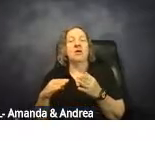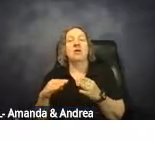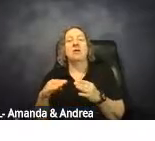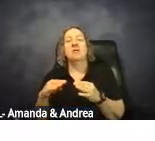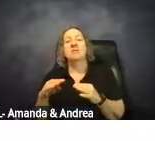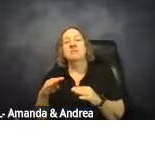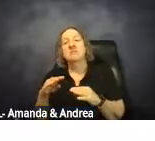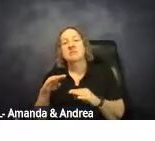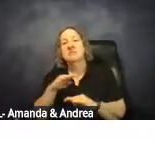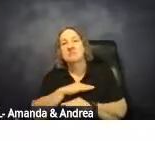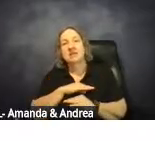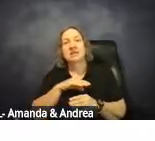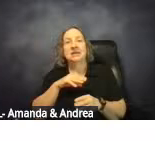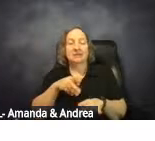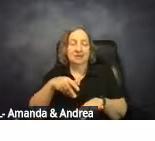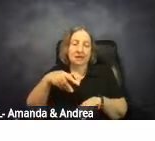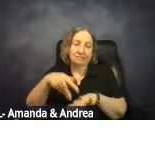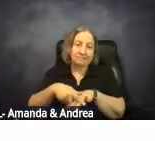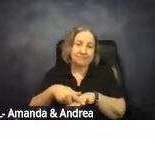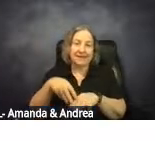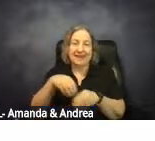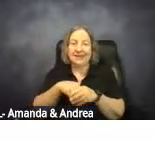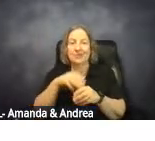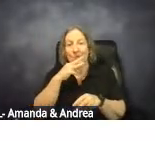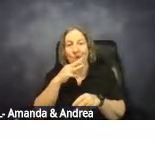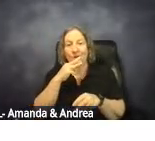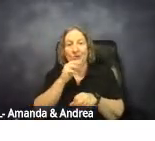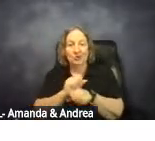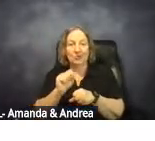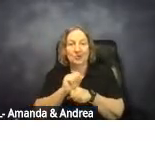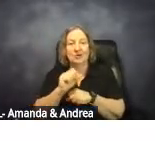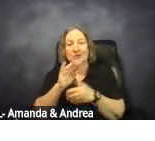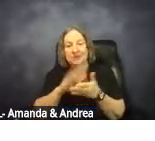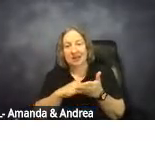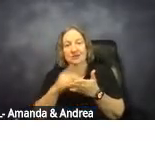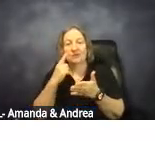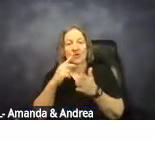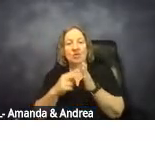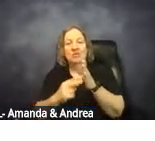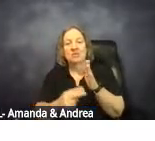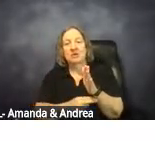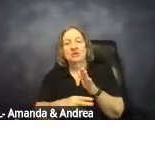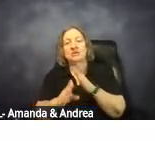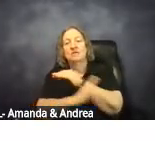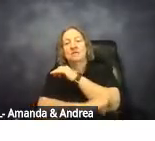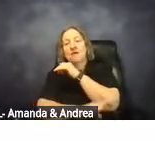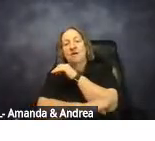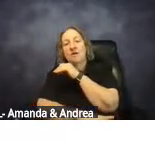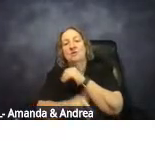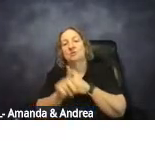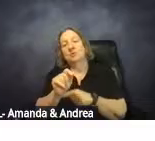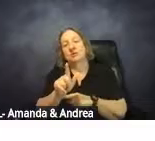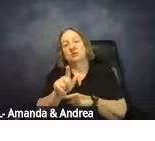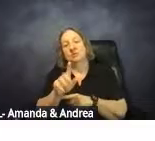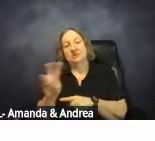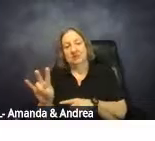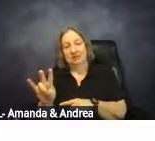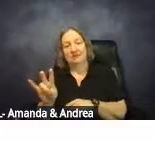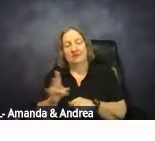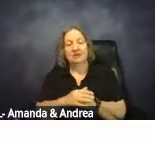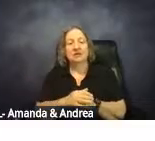work window for the bridge in the fall of 2027.